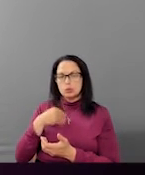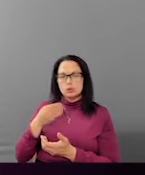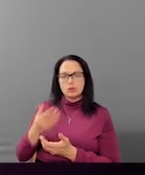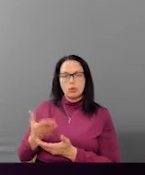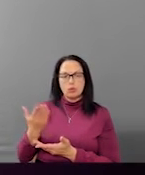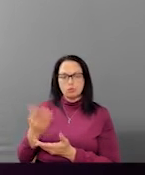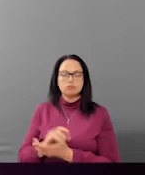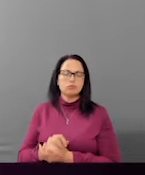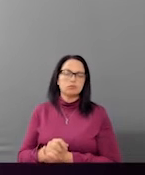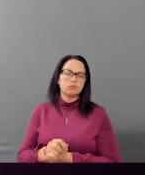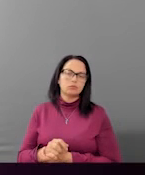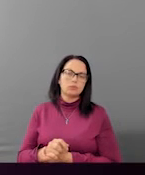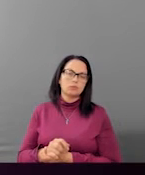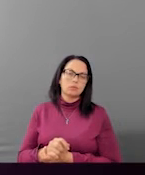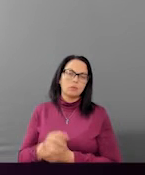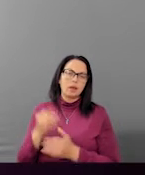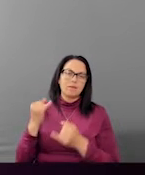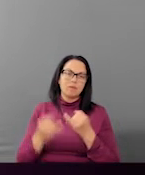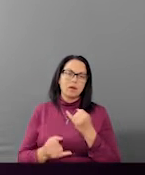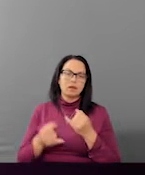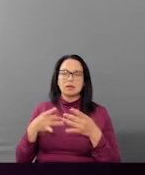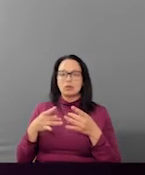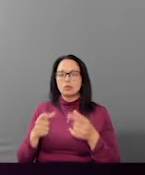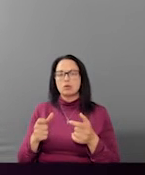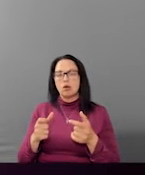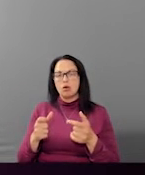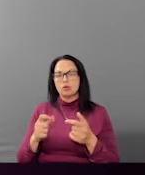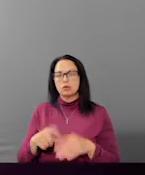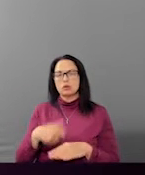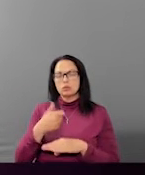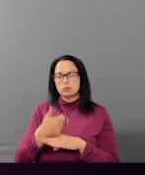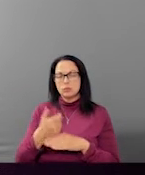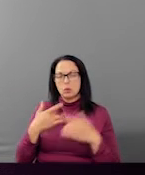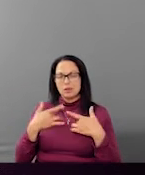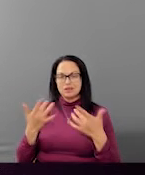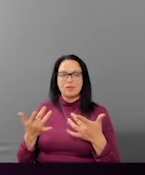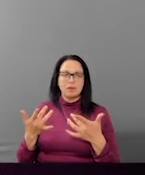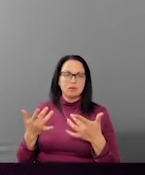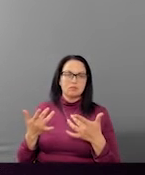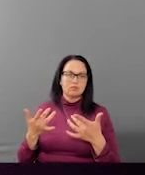right? And then finally, the resolvers to be executed when these events are emitted.